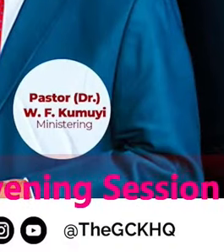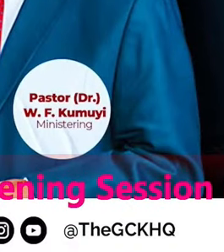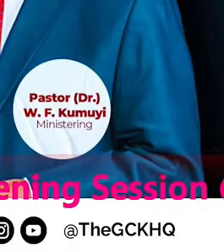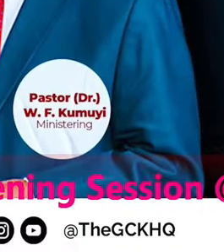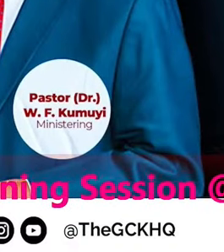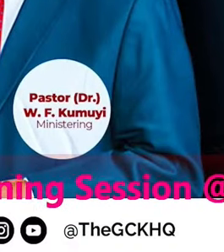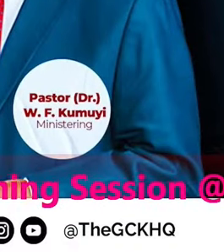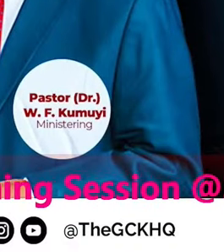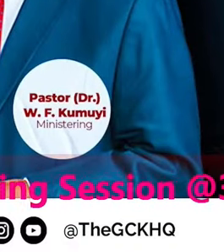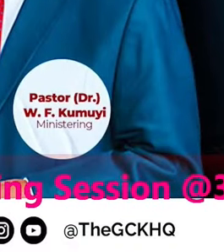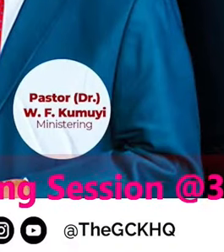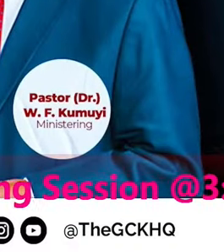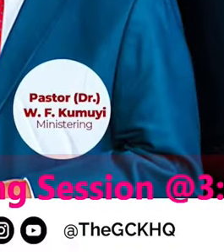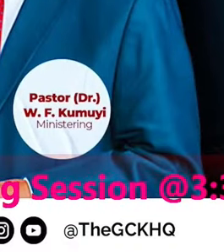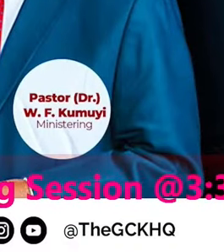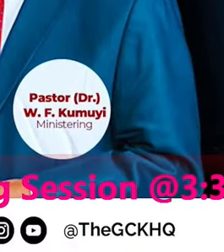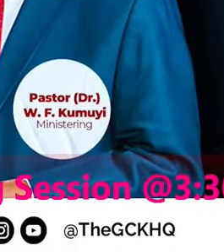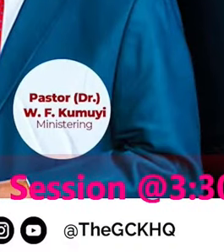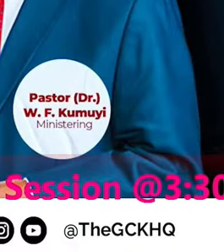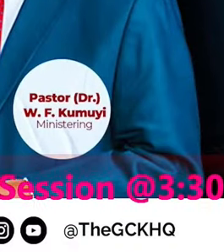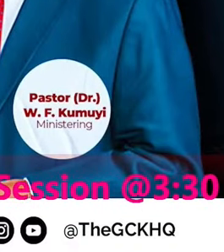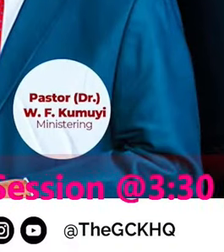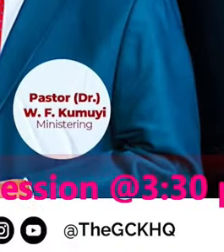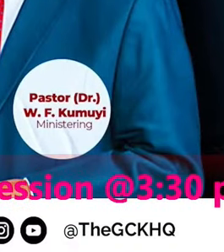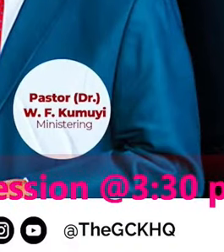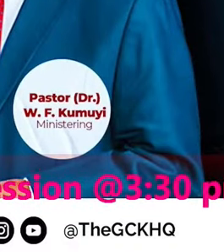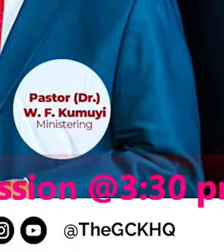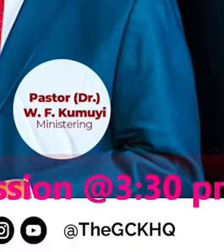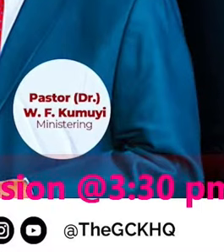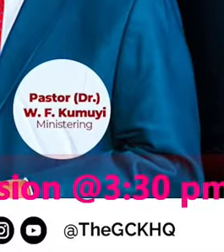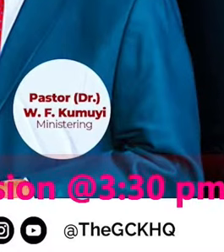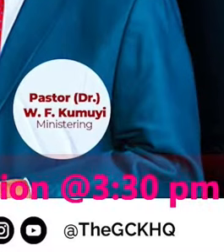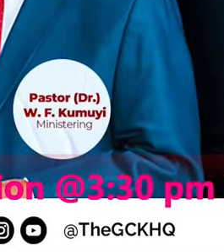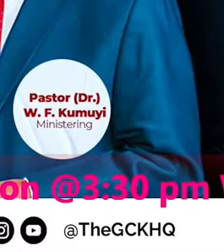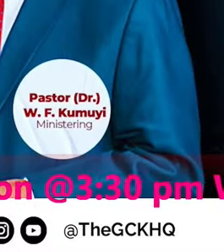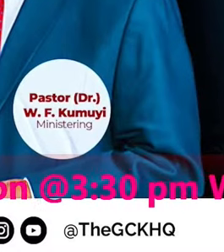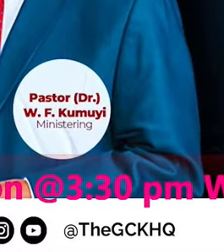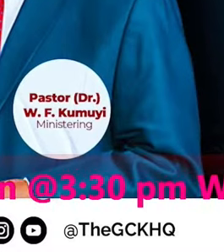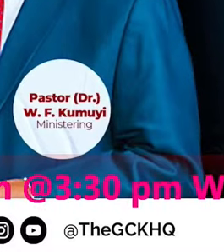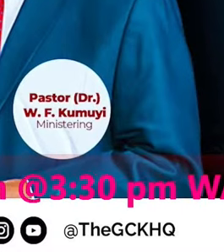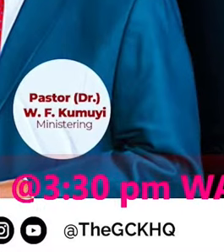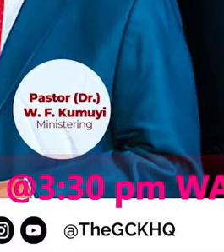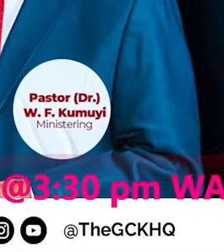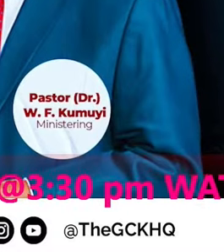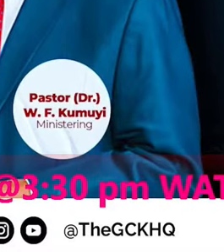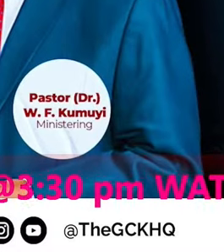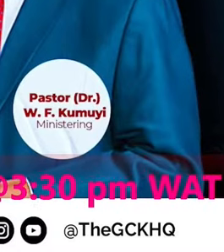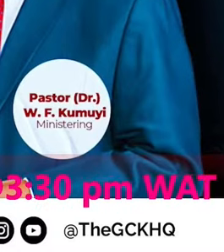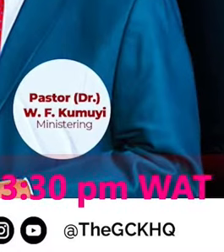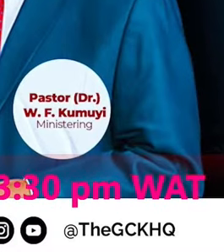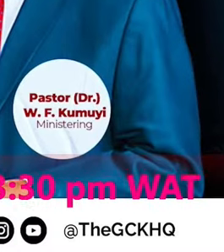Christ have no life Christ